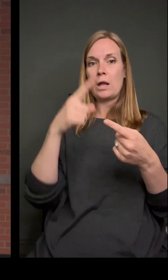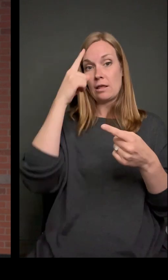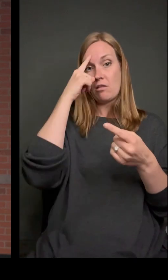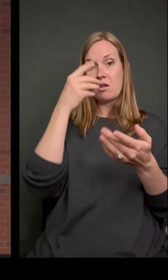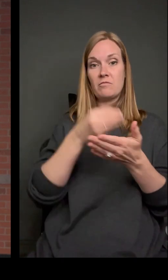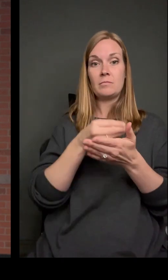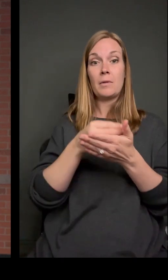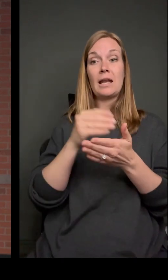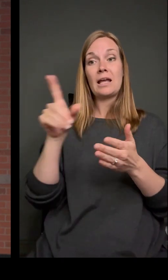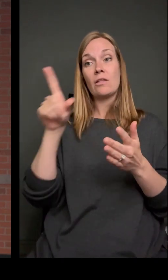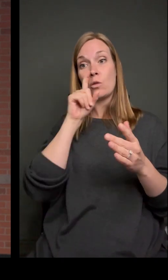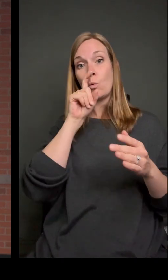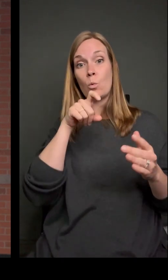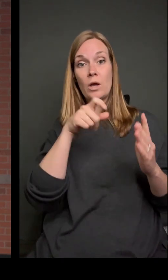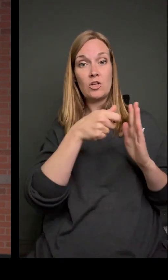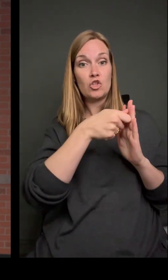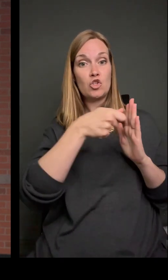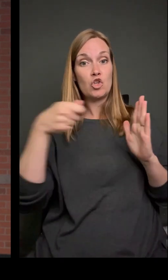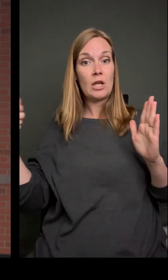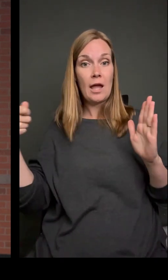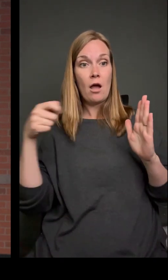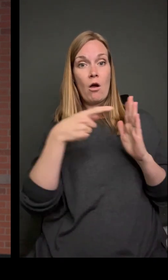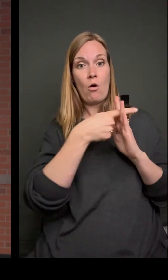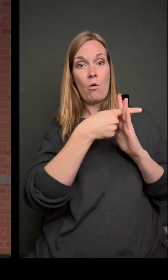arrow. She took out